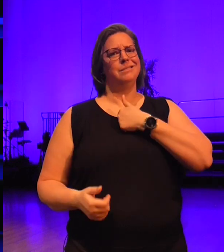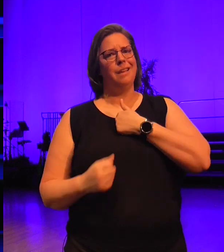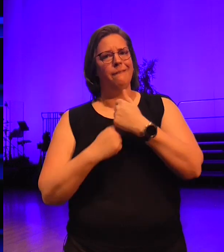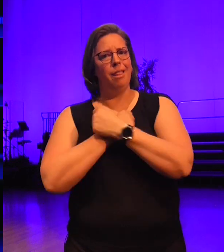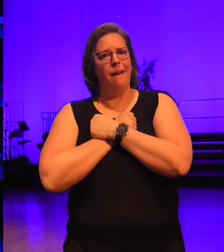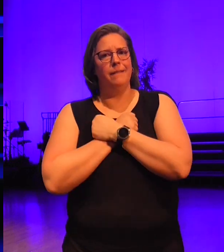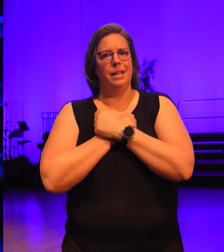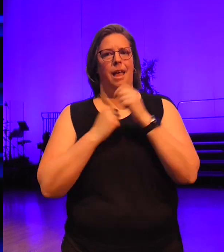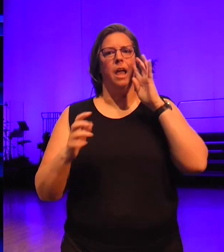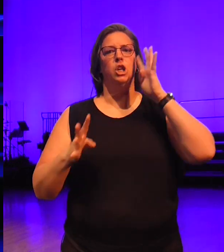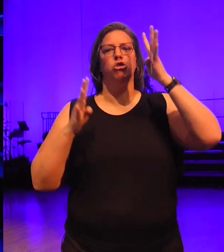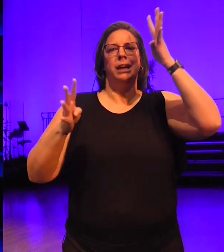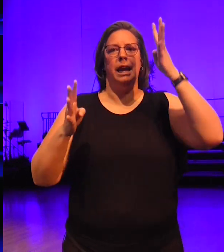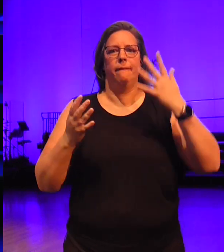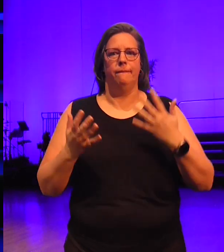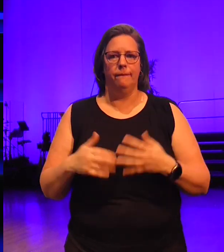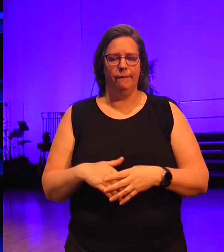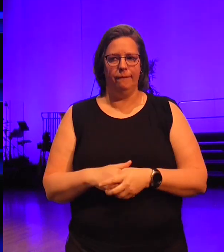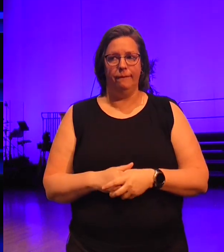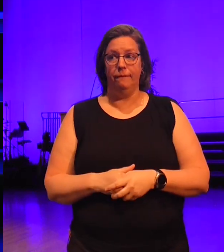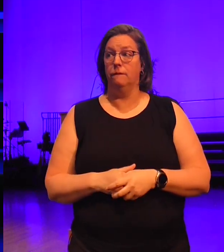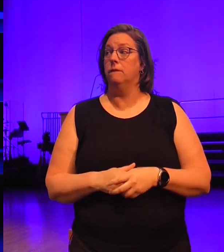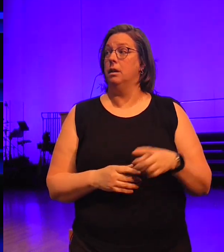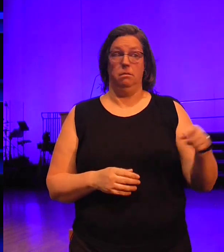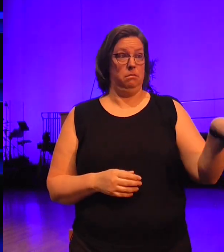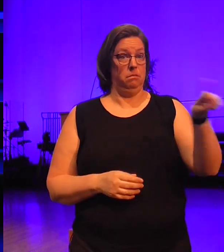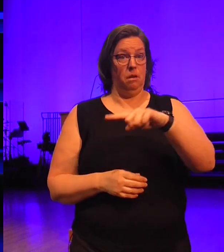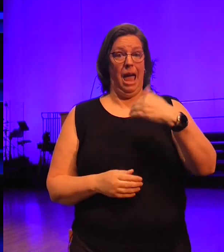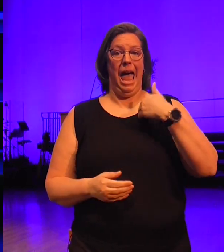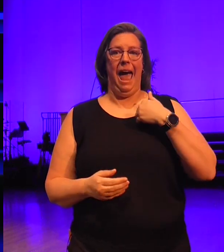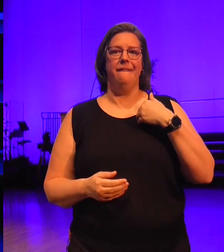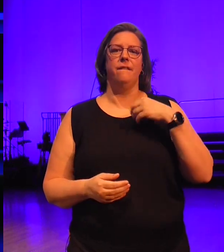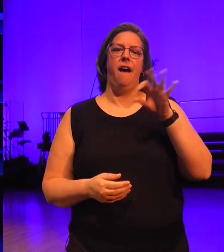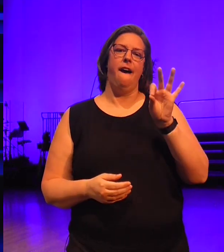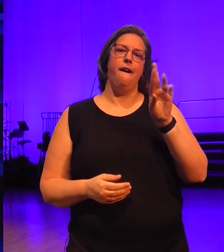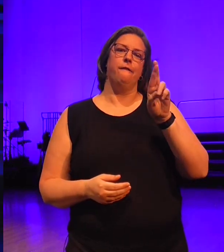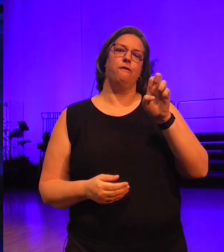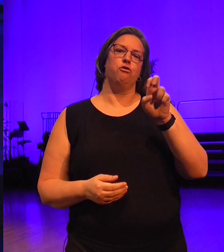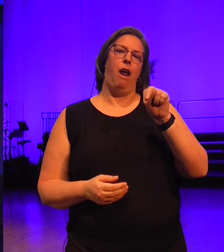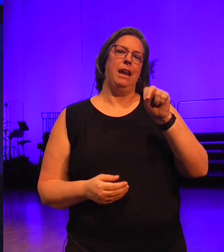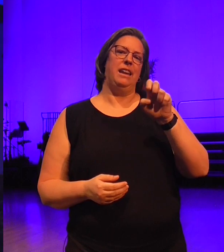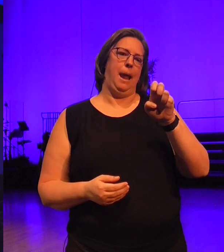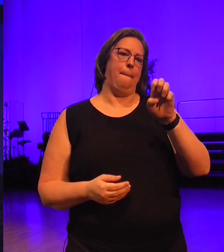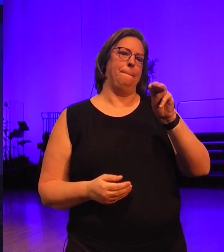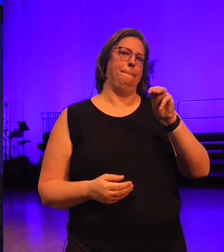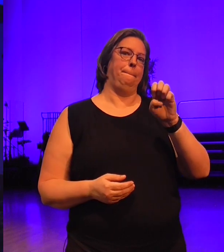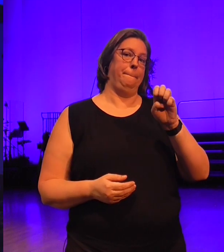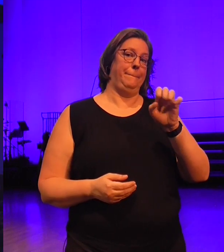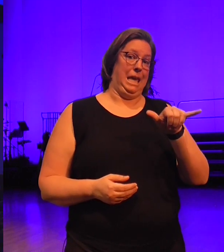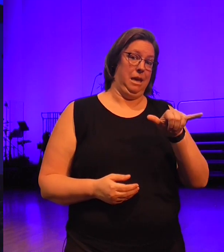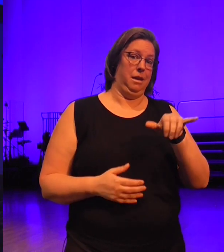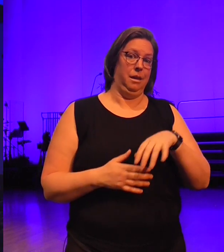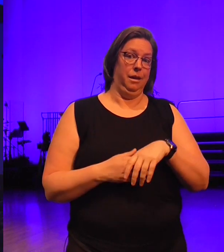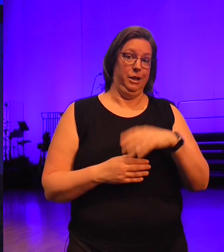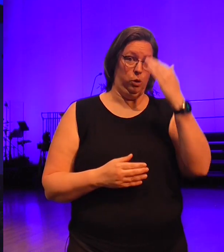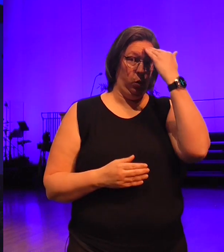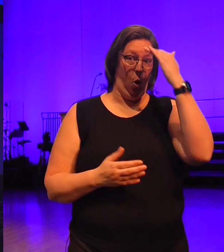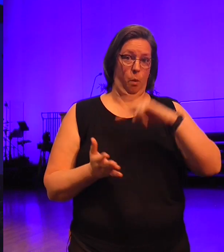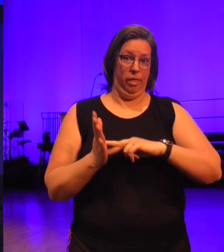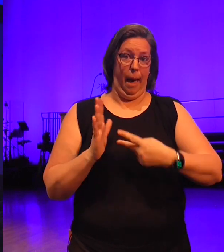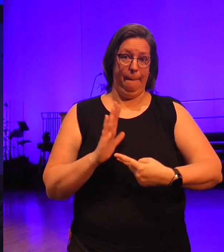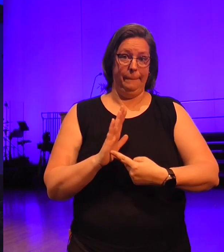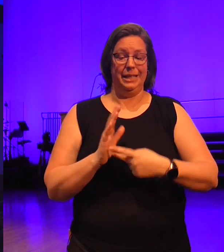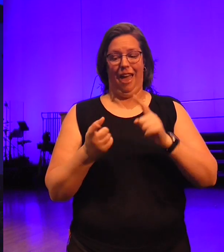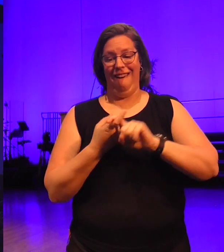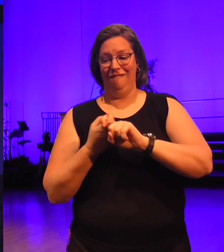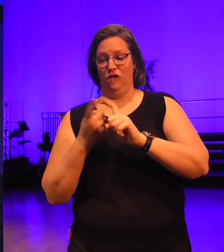creative. Anyone here have any frenemies? You know what a frenemy is? That's a friend that you